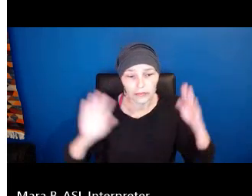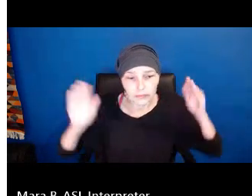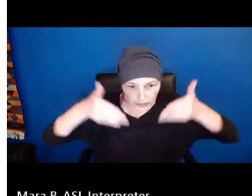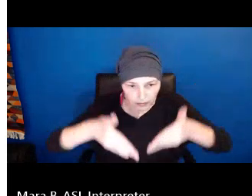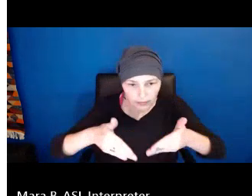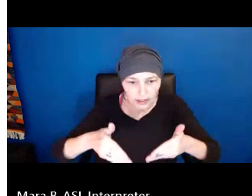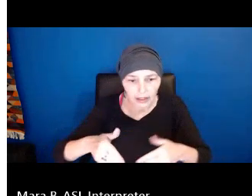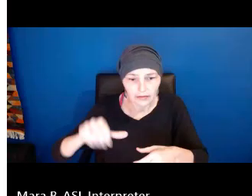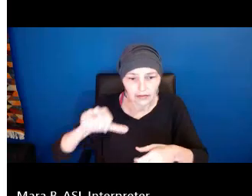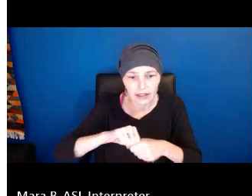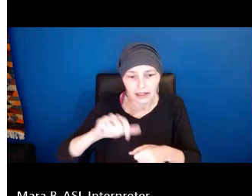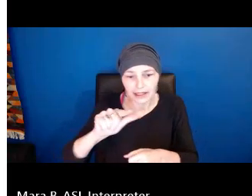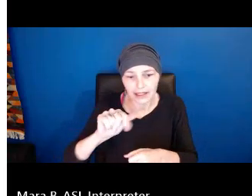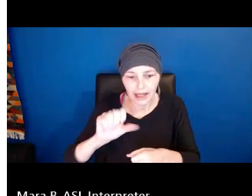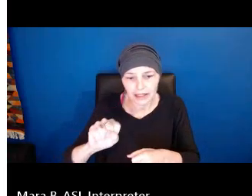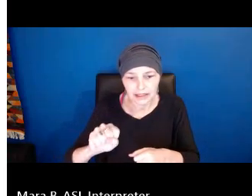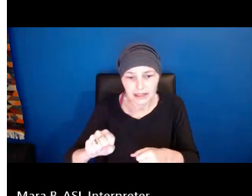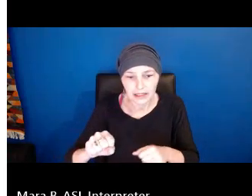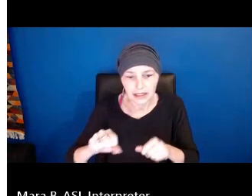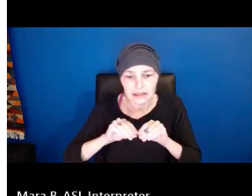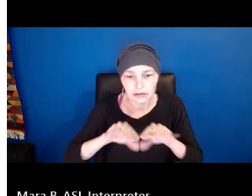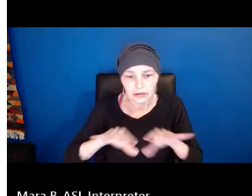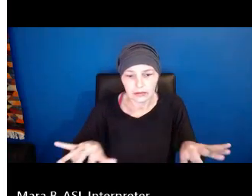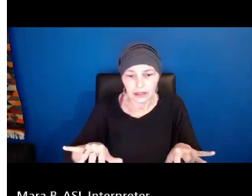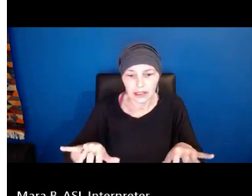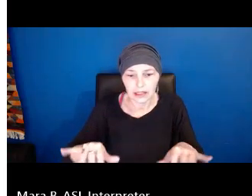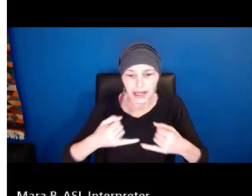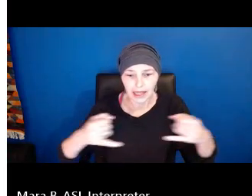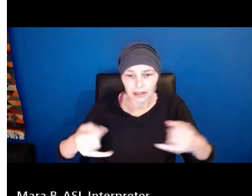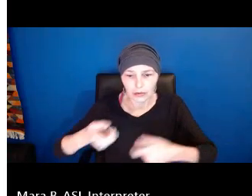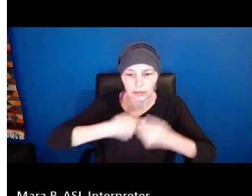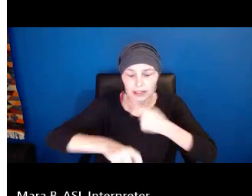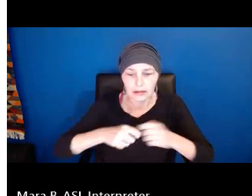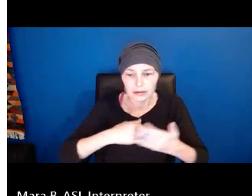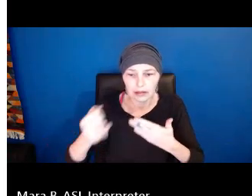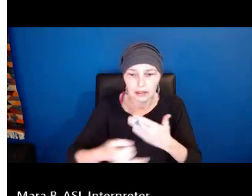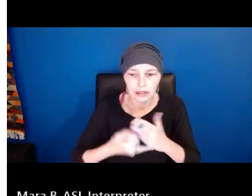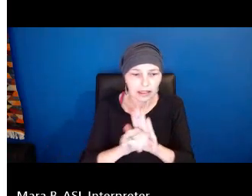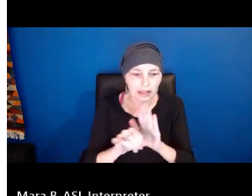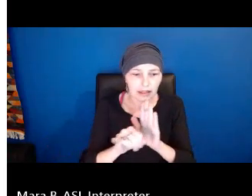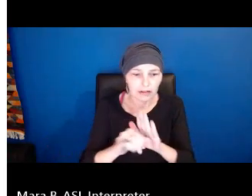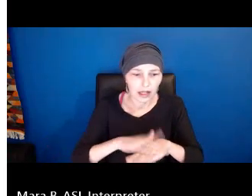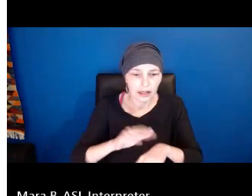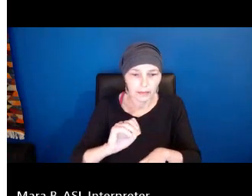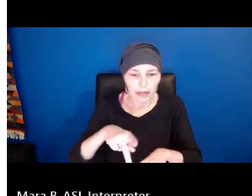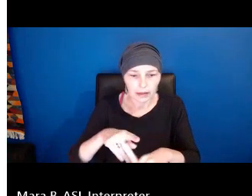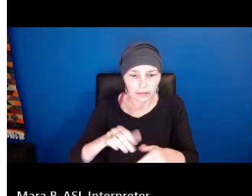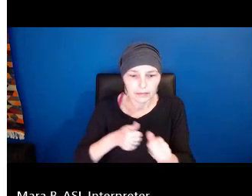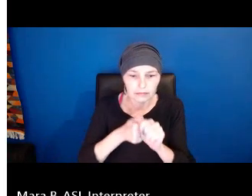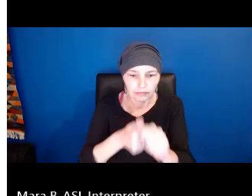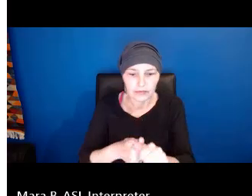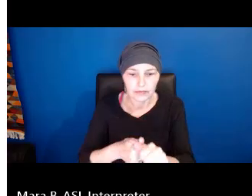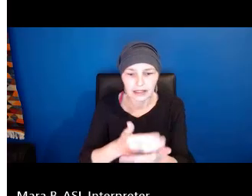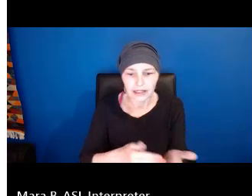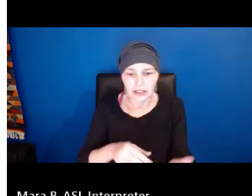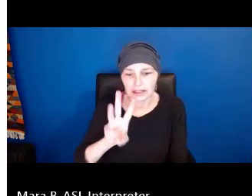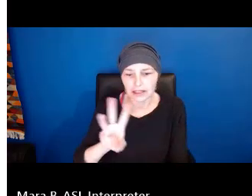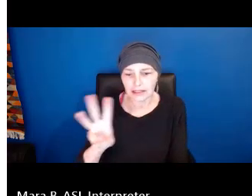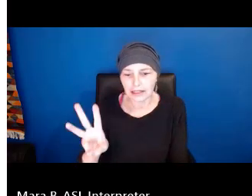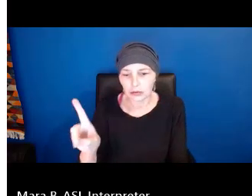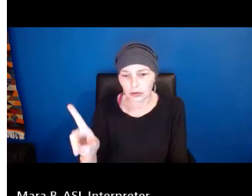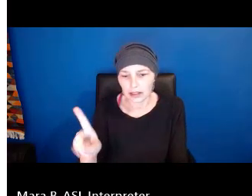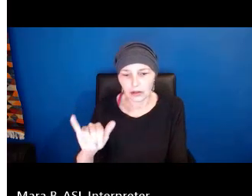gas distribution line replacement projects identified in the map submitted pursuant to Section 661. Again, those are the maps